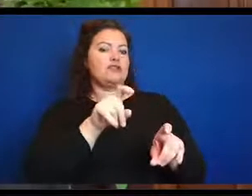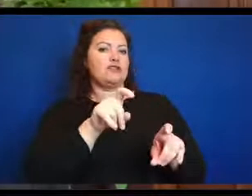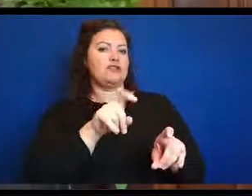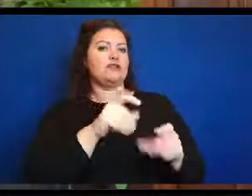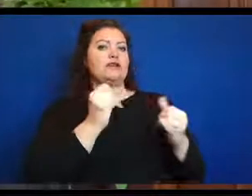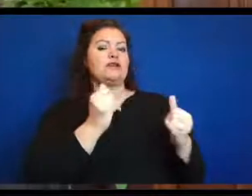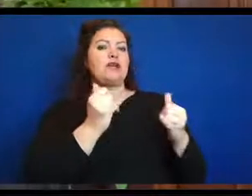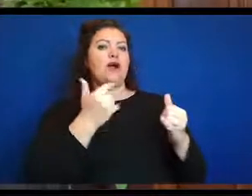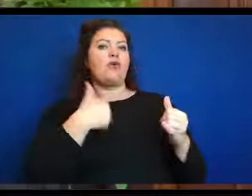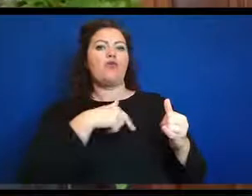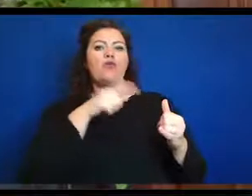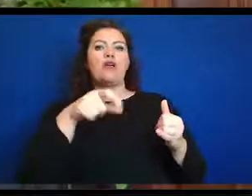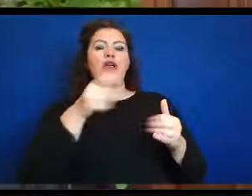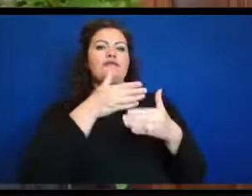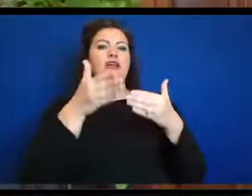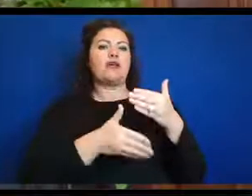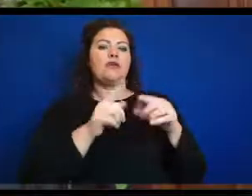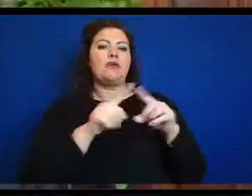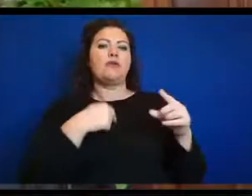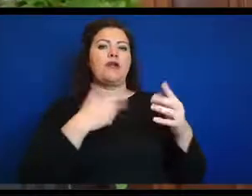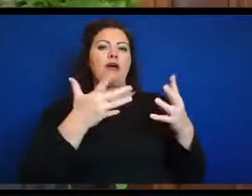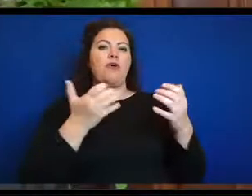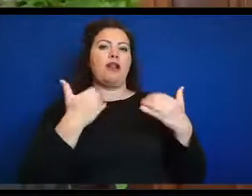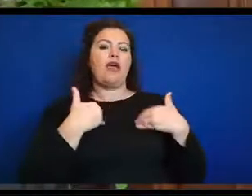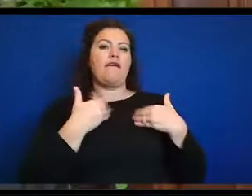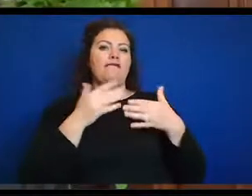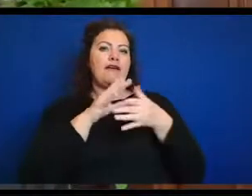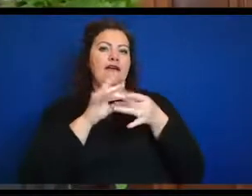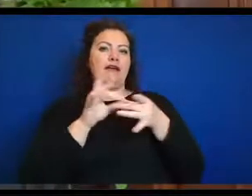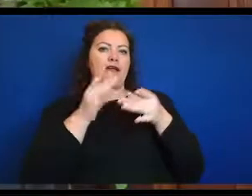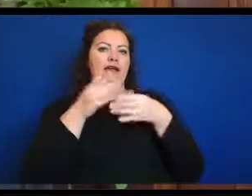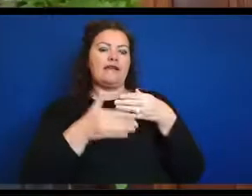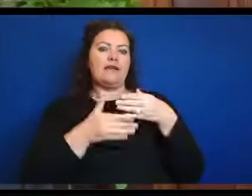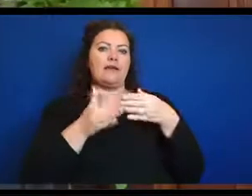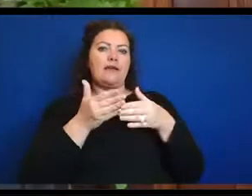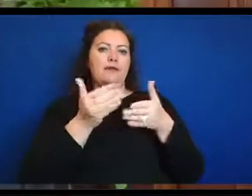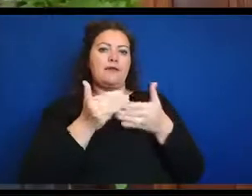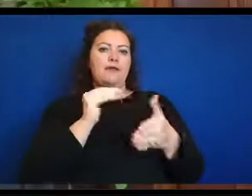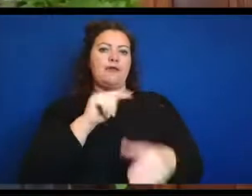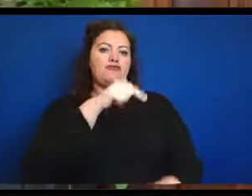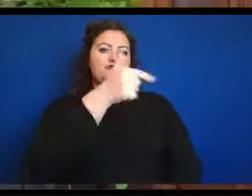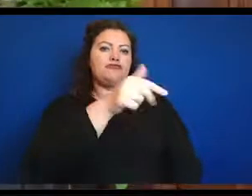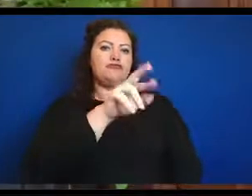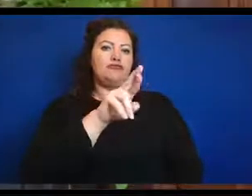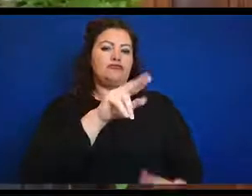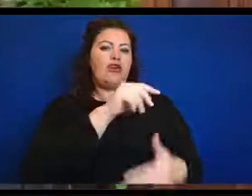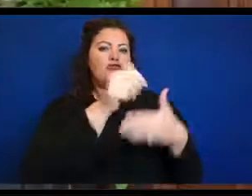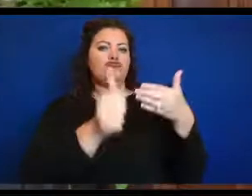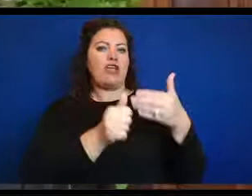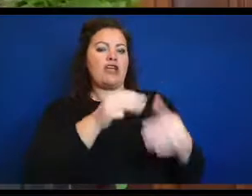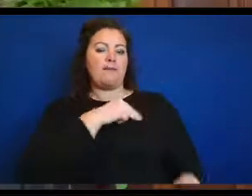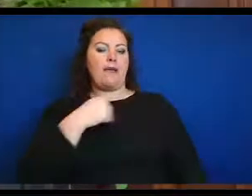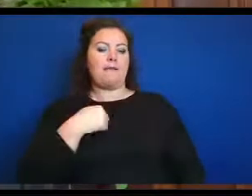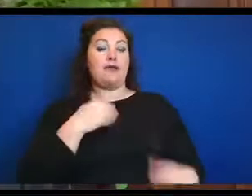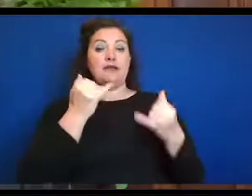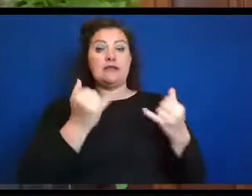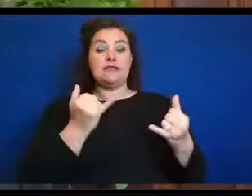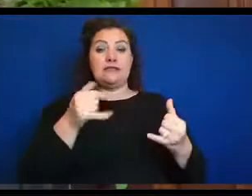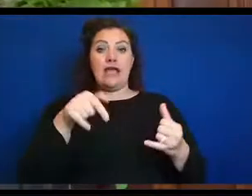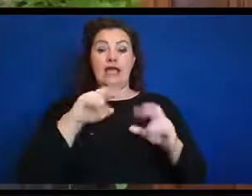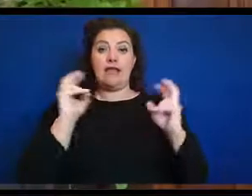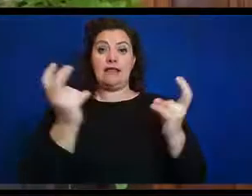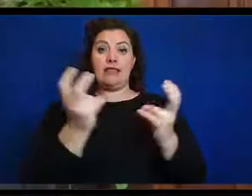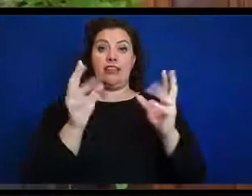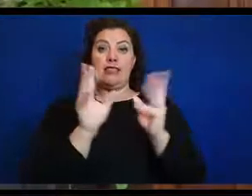to conclude, but I wanted to just have some closing comments before turning again to the ranking member. Today in this hearing, our